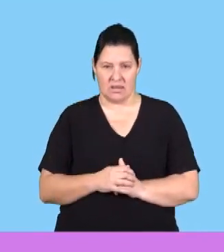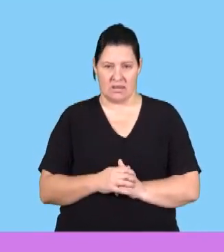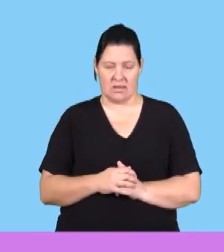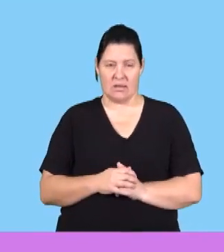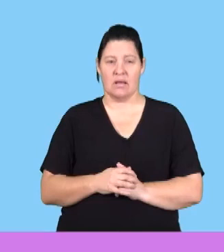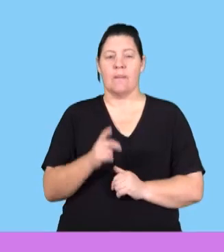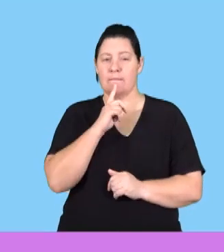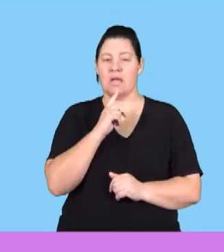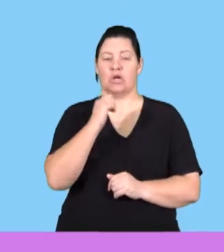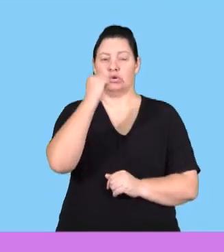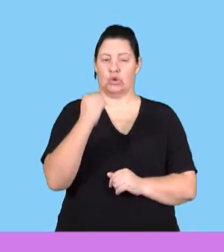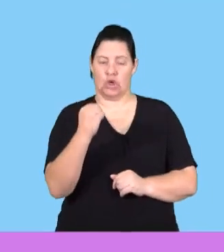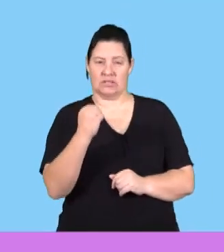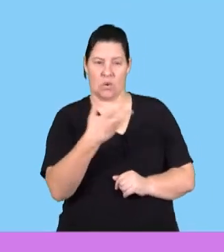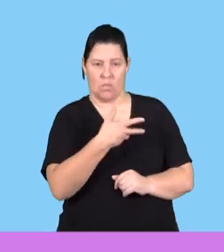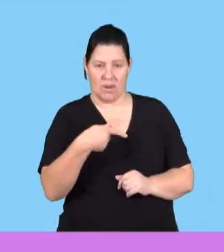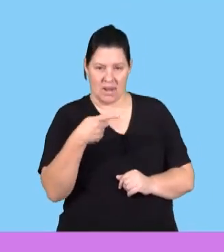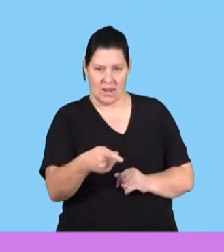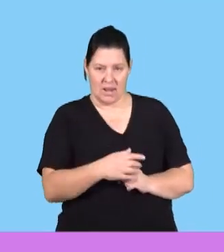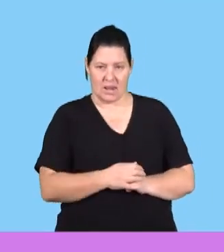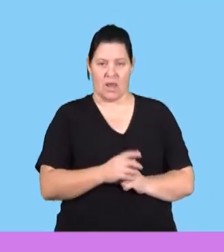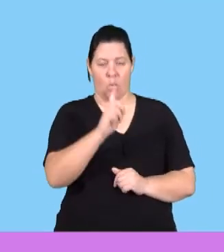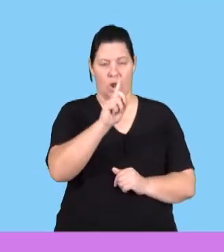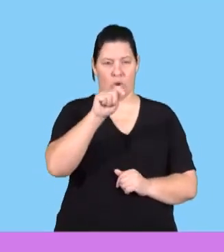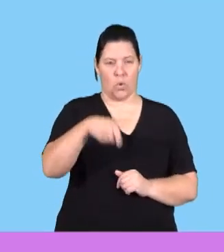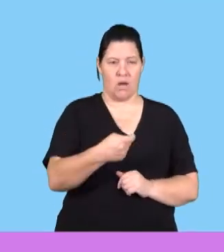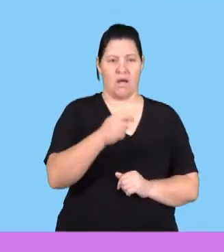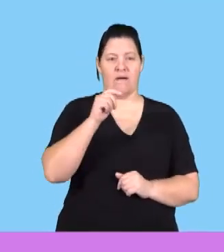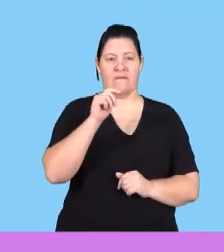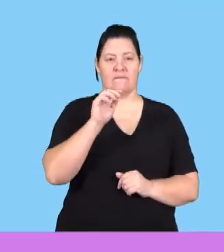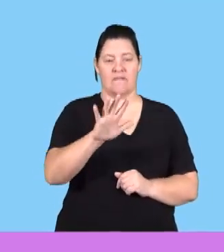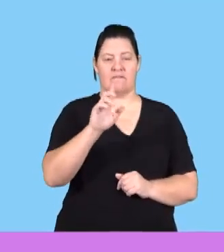meters. So identify the shortest female here. So that will be